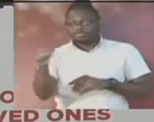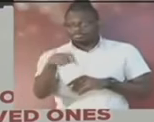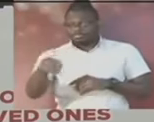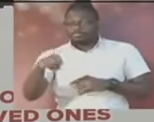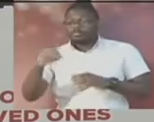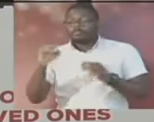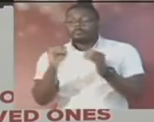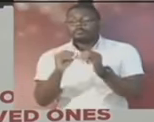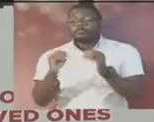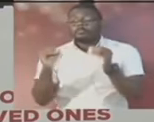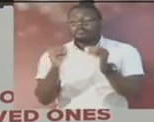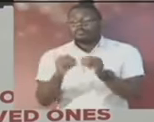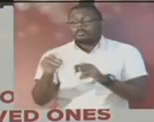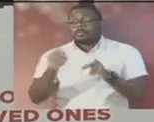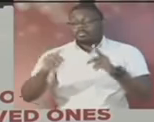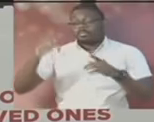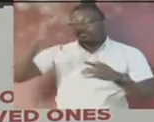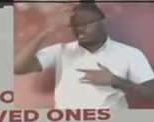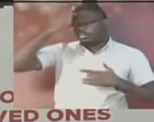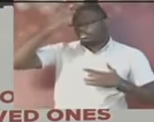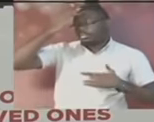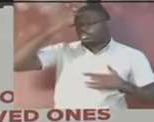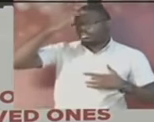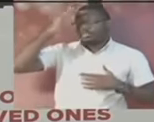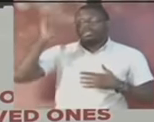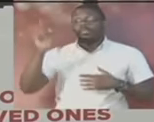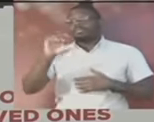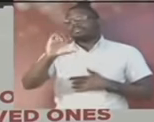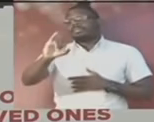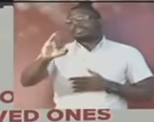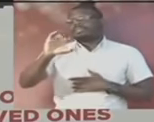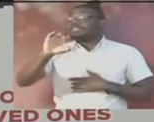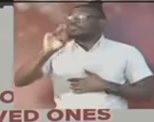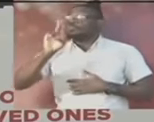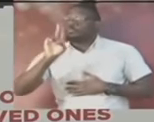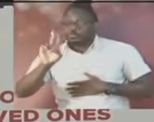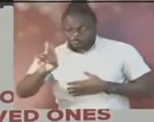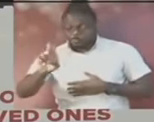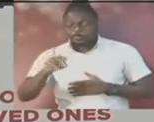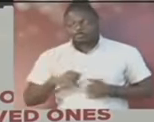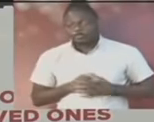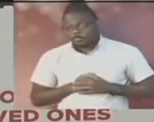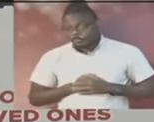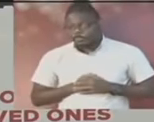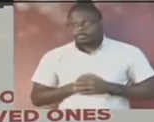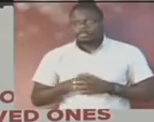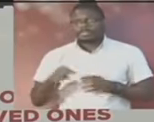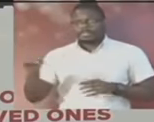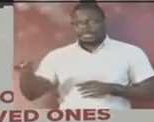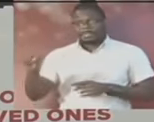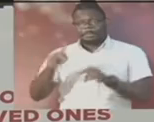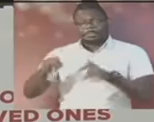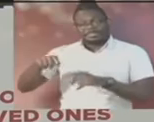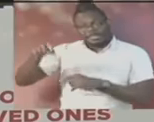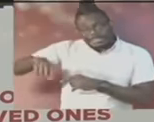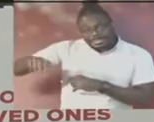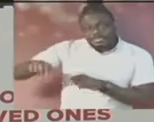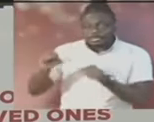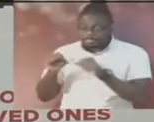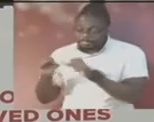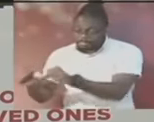requiring ICU and HDU care. These persons are required to stay in hospital for anywhere